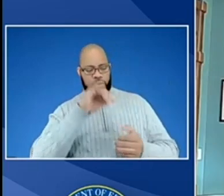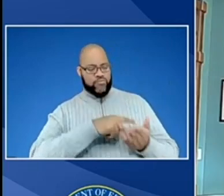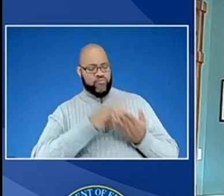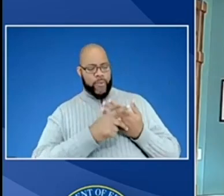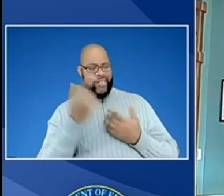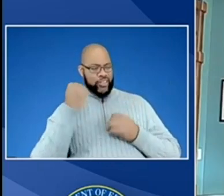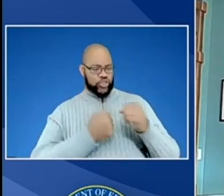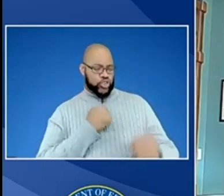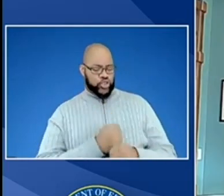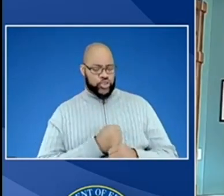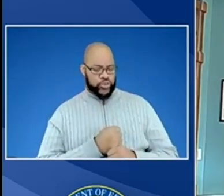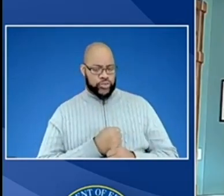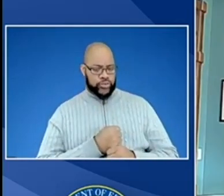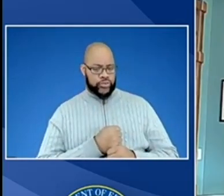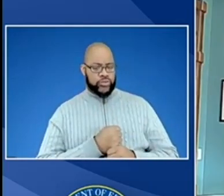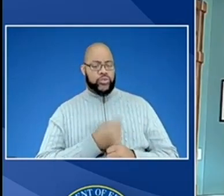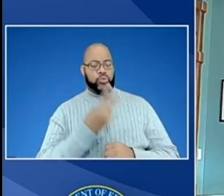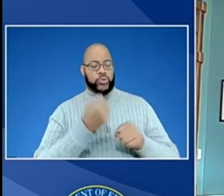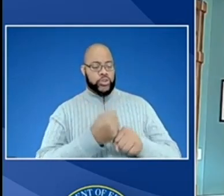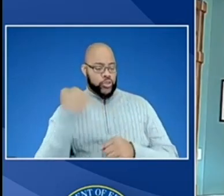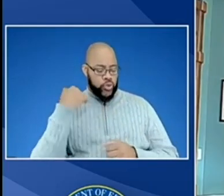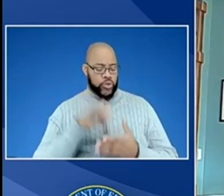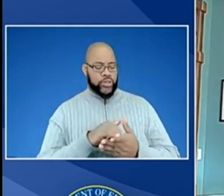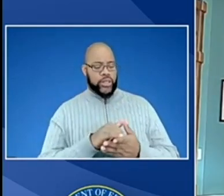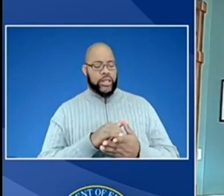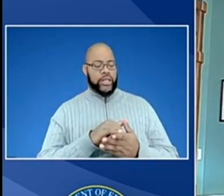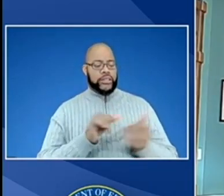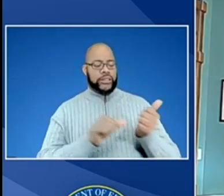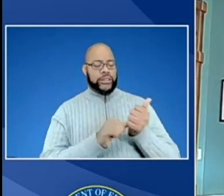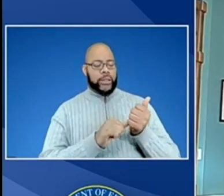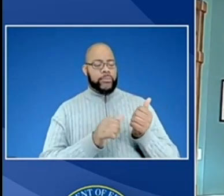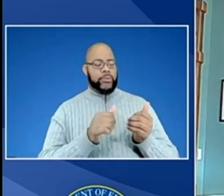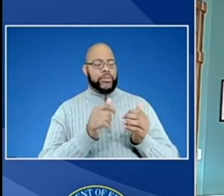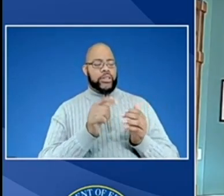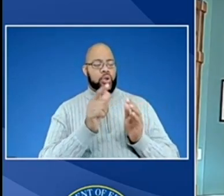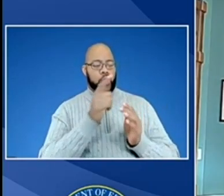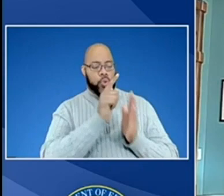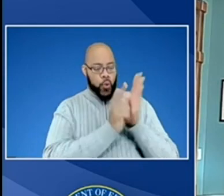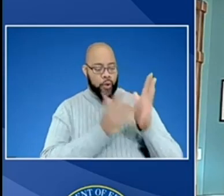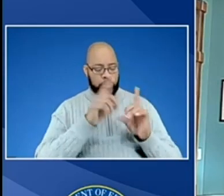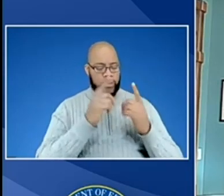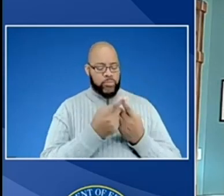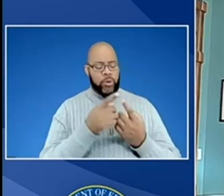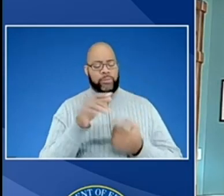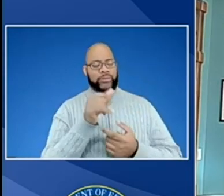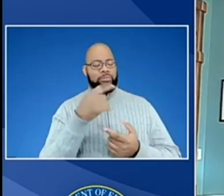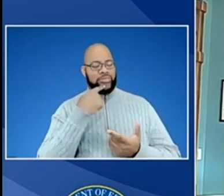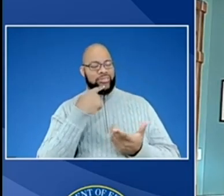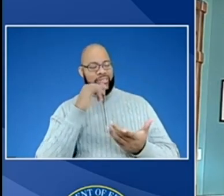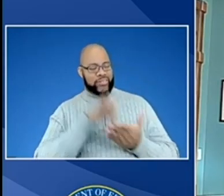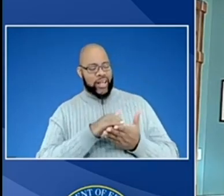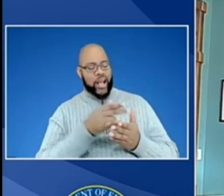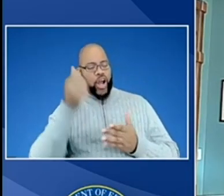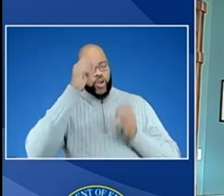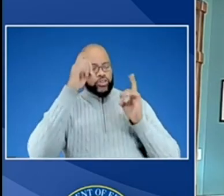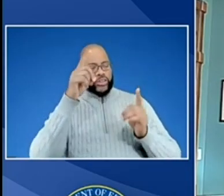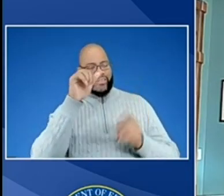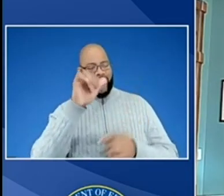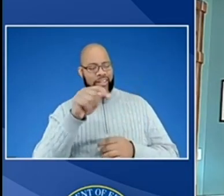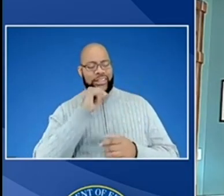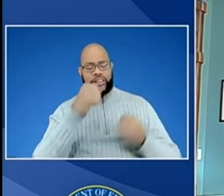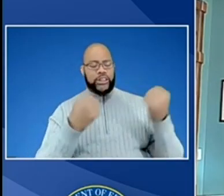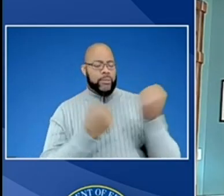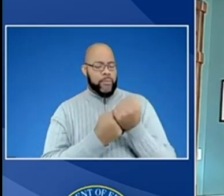year. And 2 years ago, the principal deputy general counsel of the department similarly concluded that the Higher Education Act does not